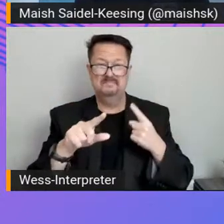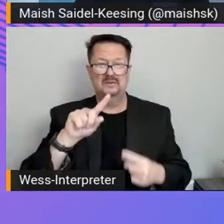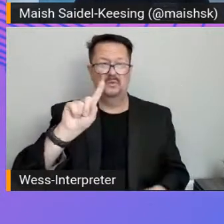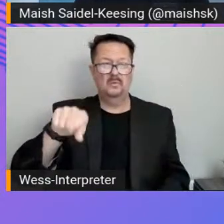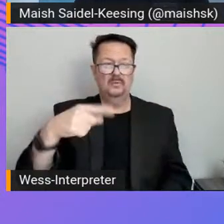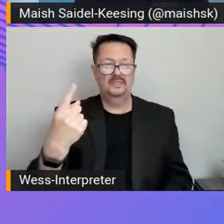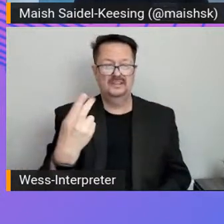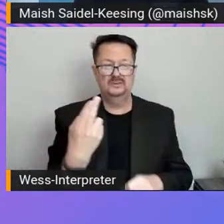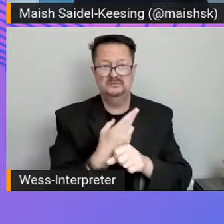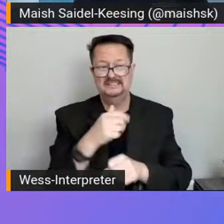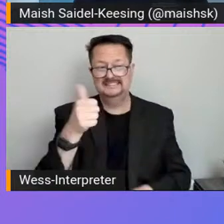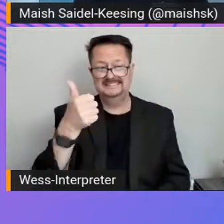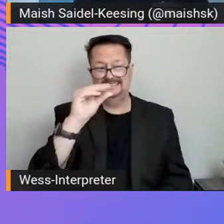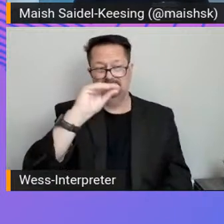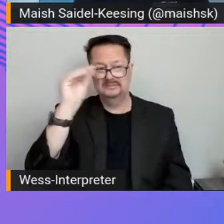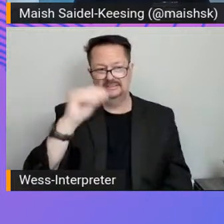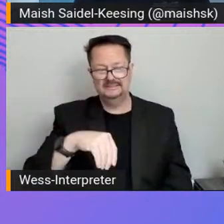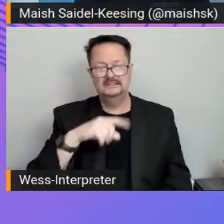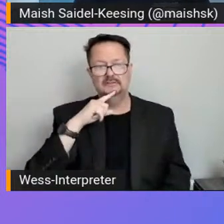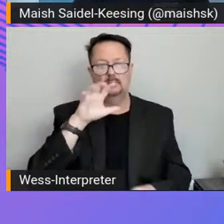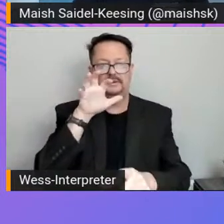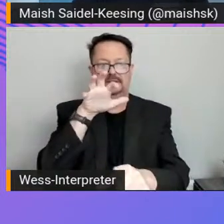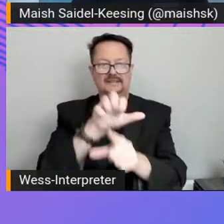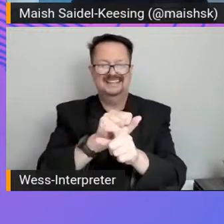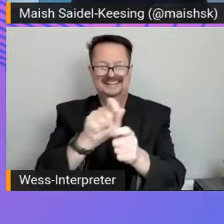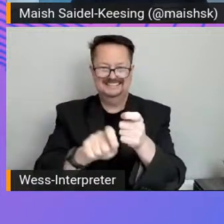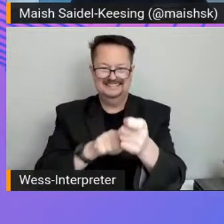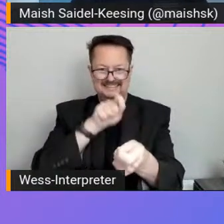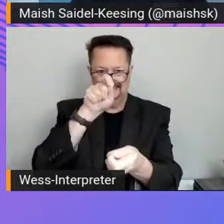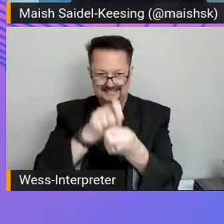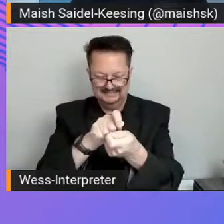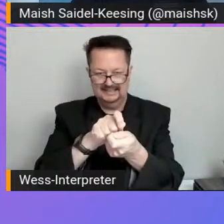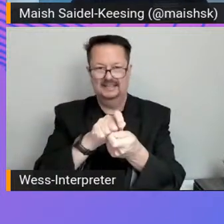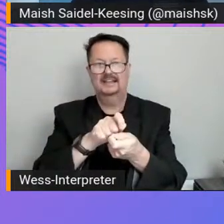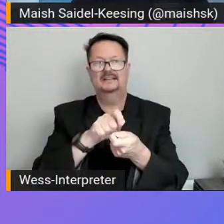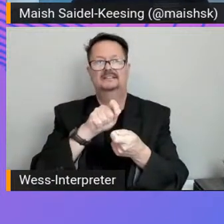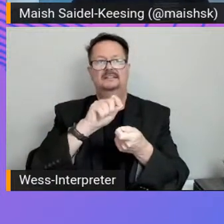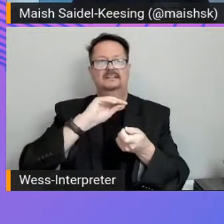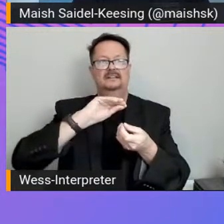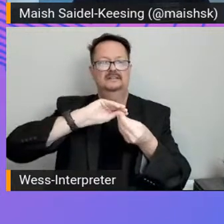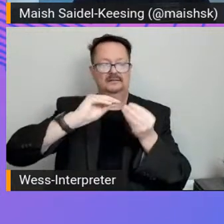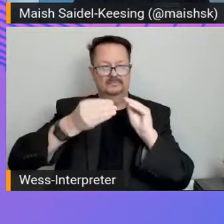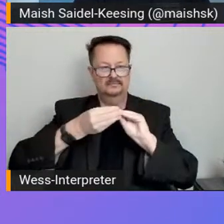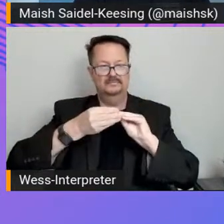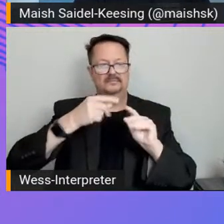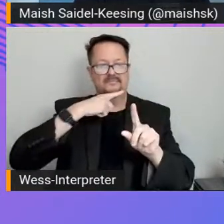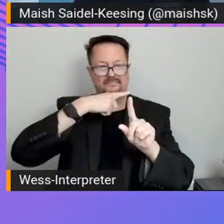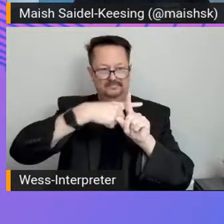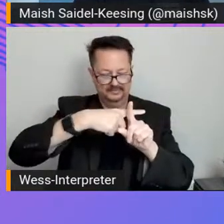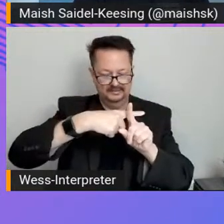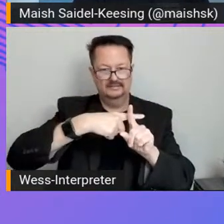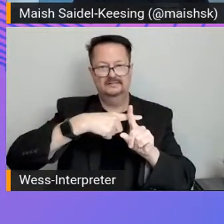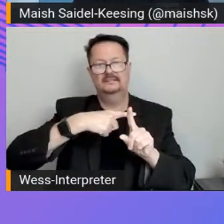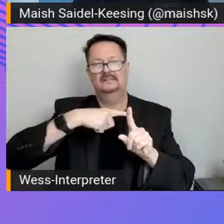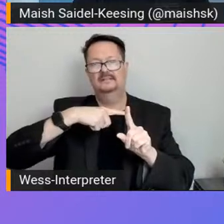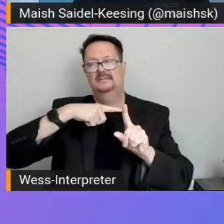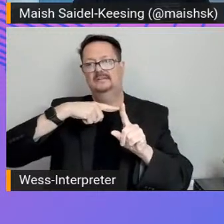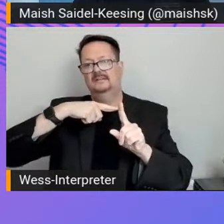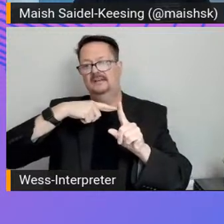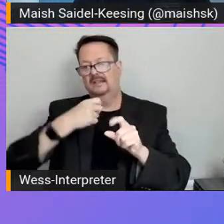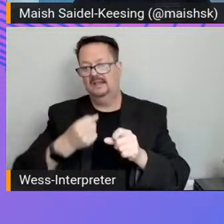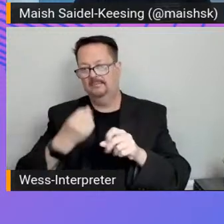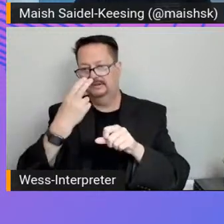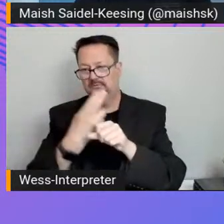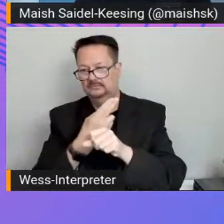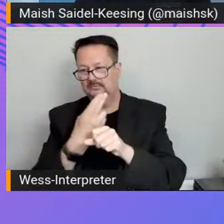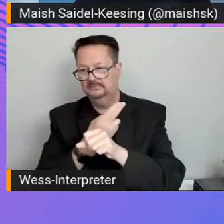CPU. So we grab the actual utilization and the reservation. So now we have both of those bits of information. Grab the cost